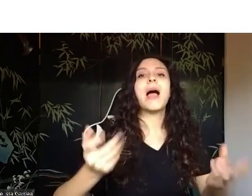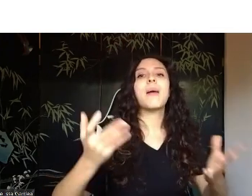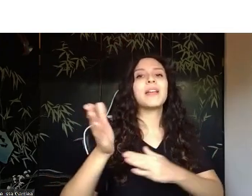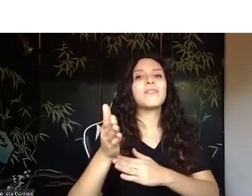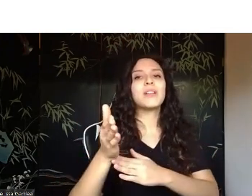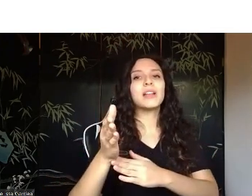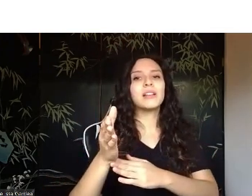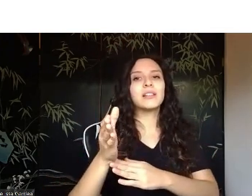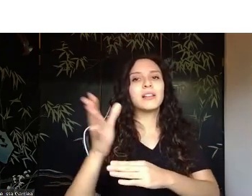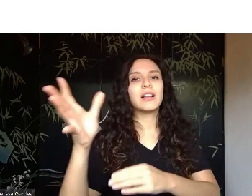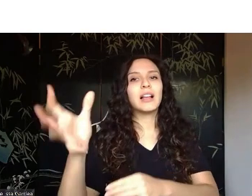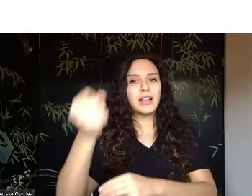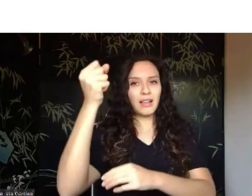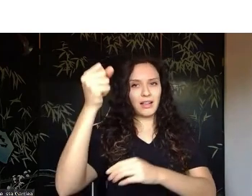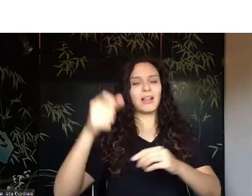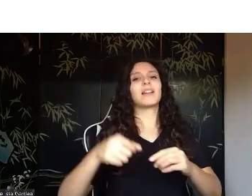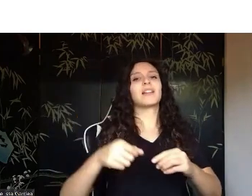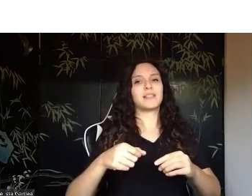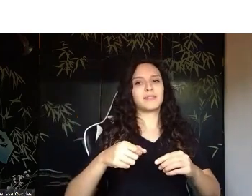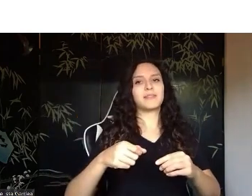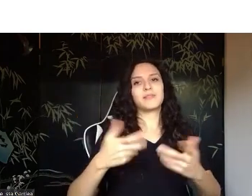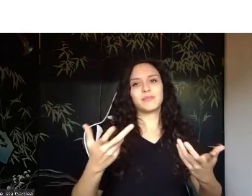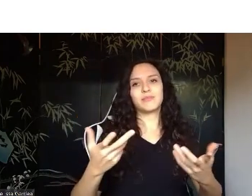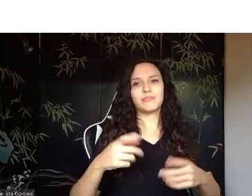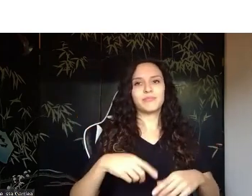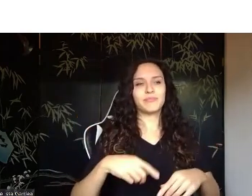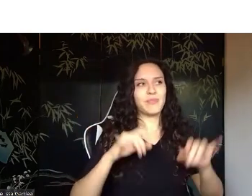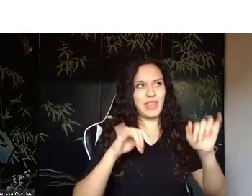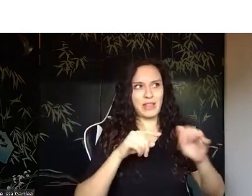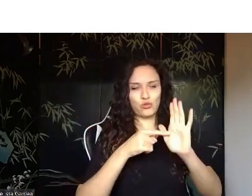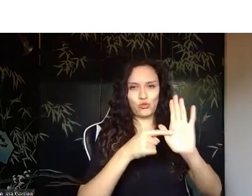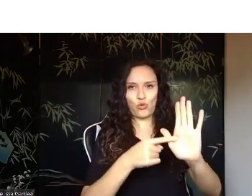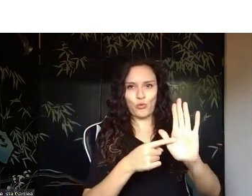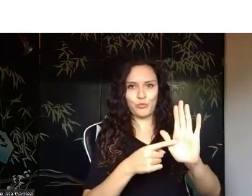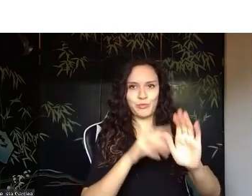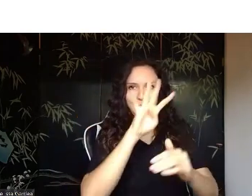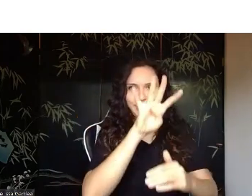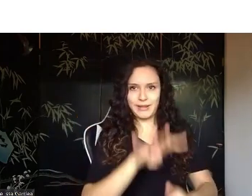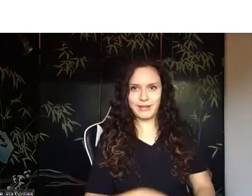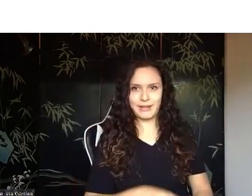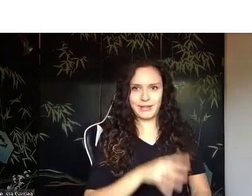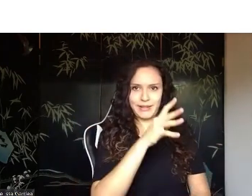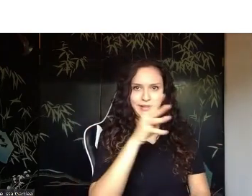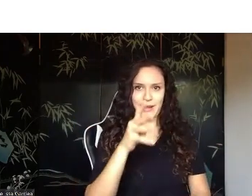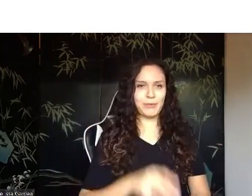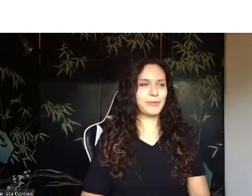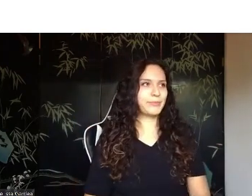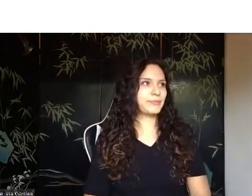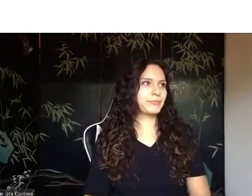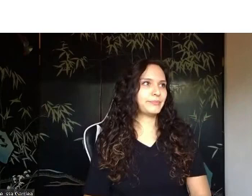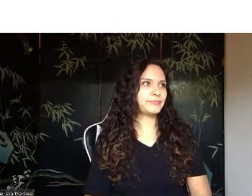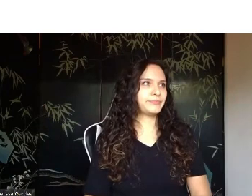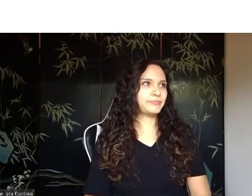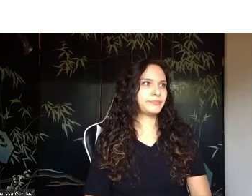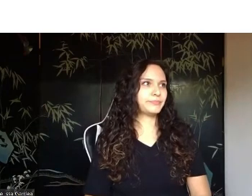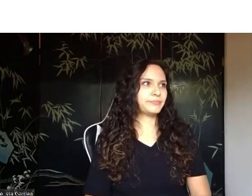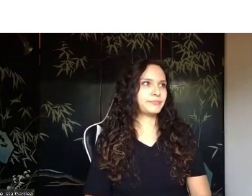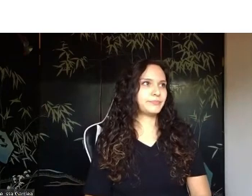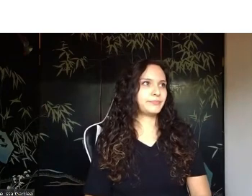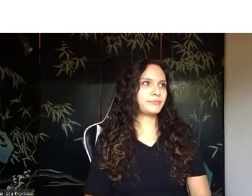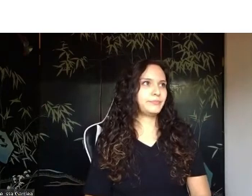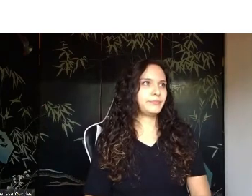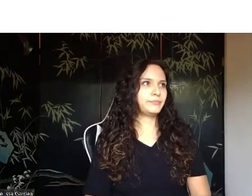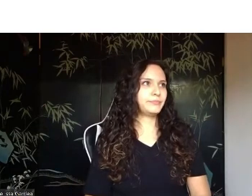fish he catches for the number of times he casts out. Okay. Okay, so here's a